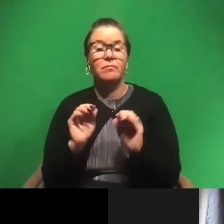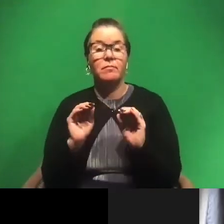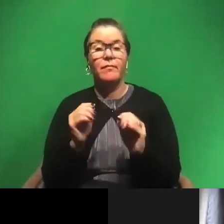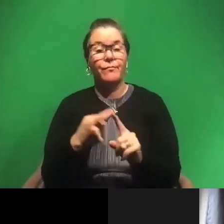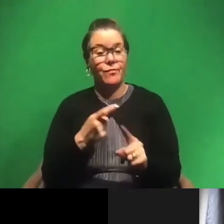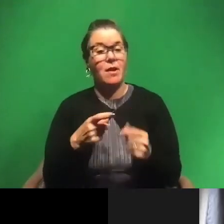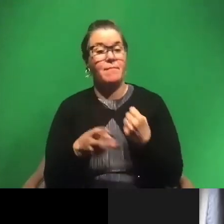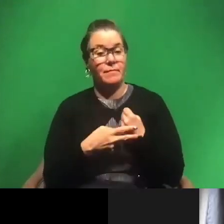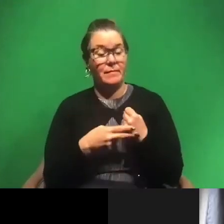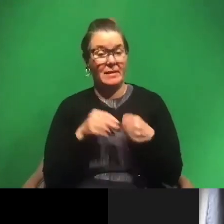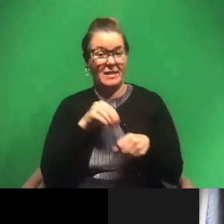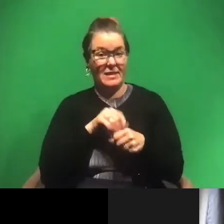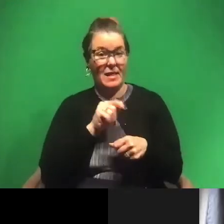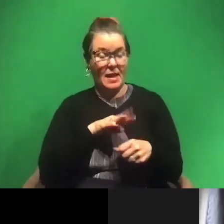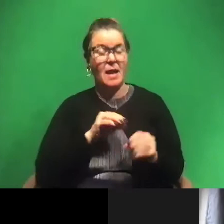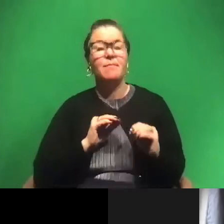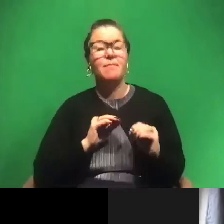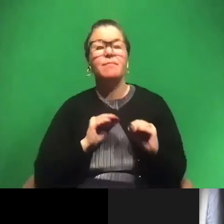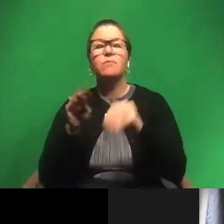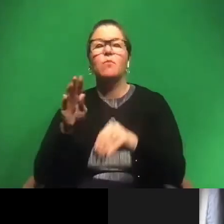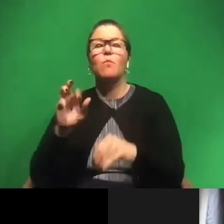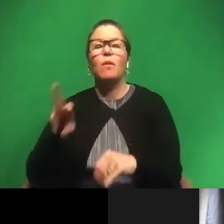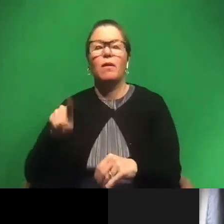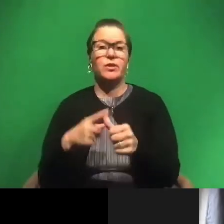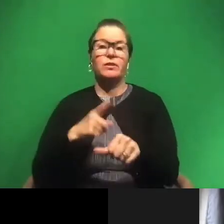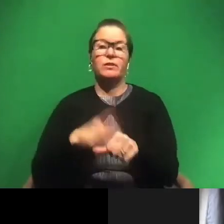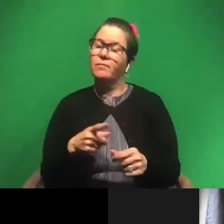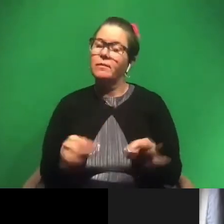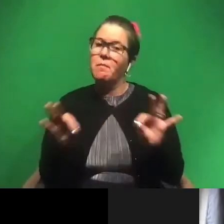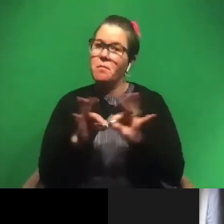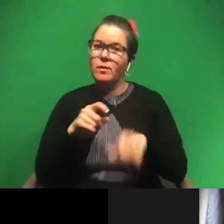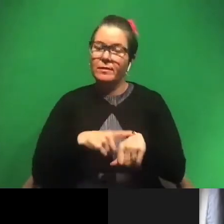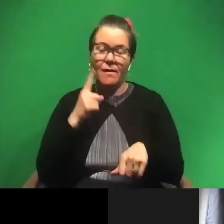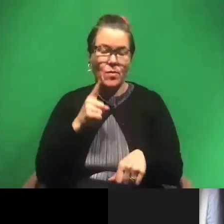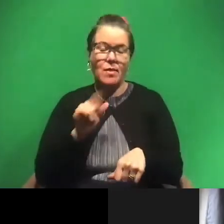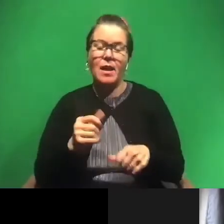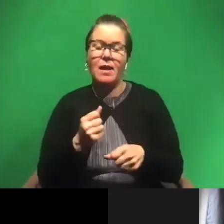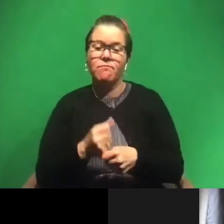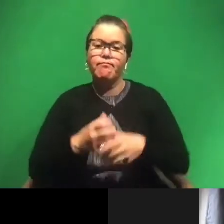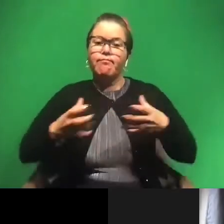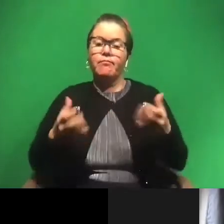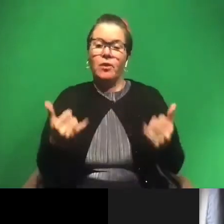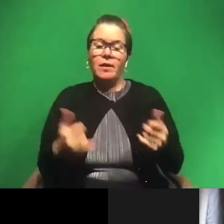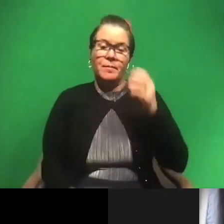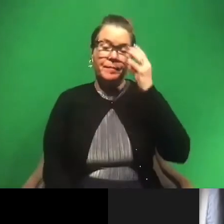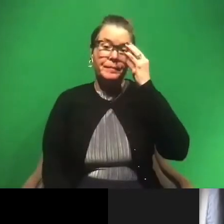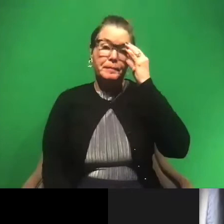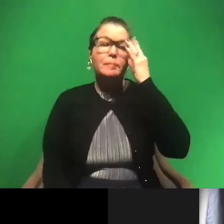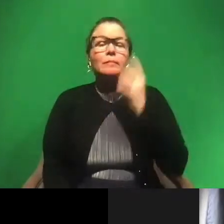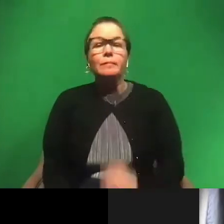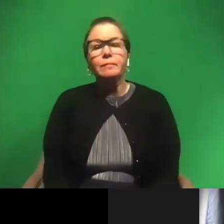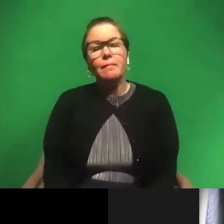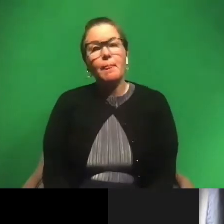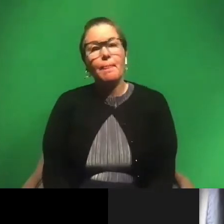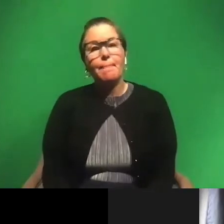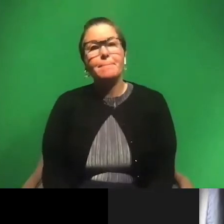captivity back into the wild. So it's kind of a big time for white abalone restoration right now. I